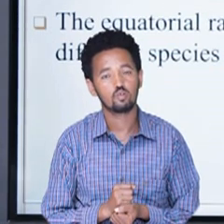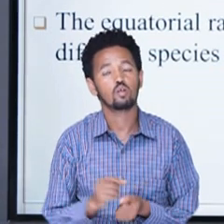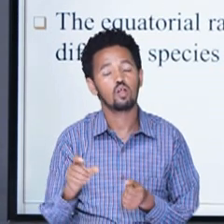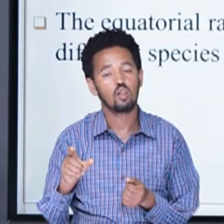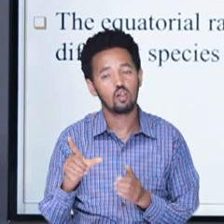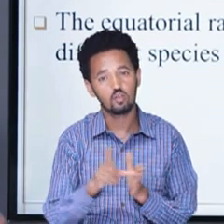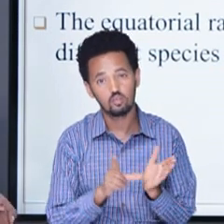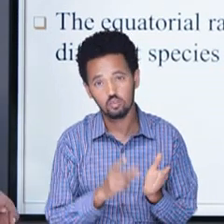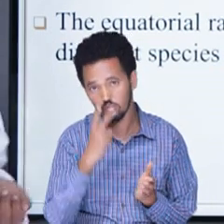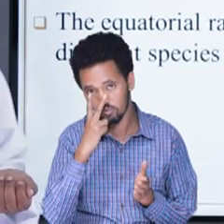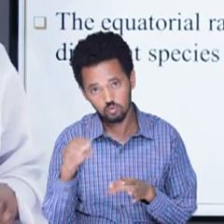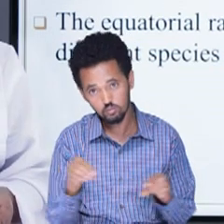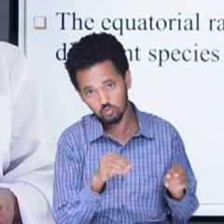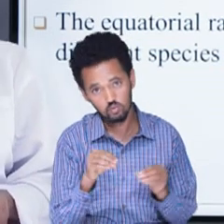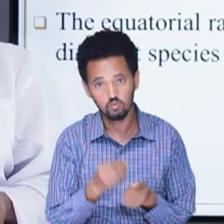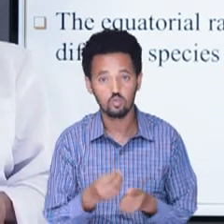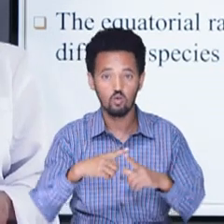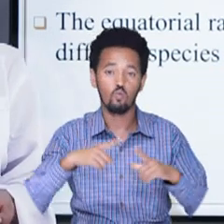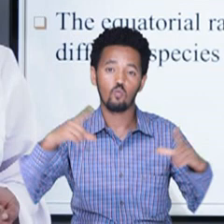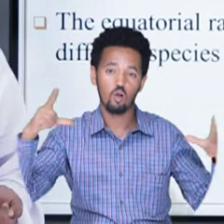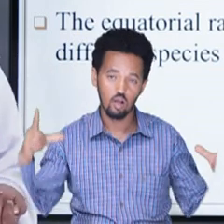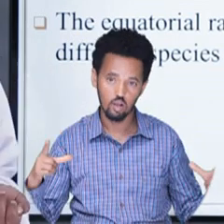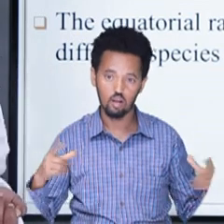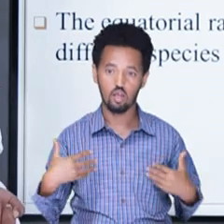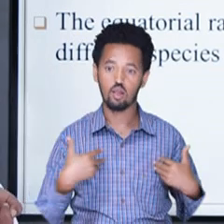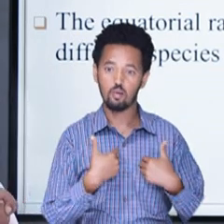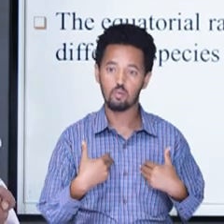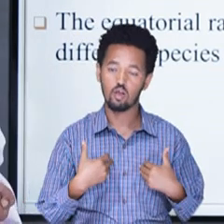Let's move to wild animal of Africa.